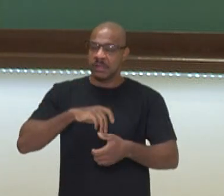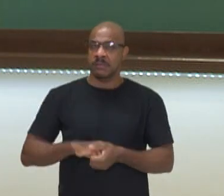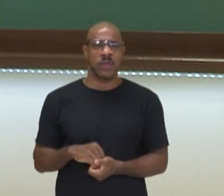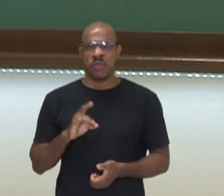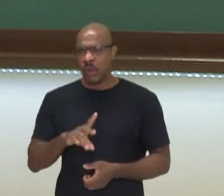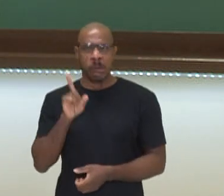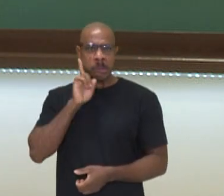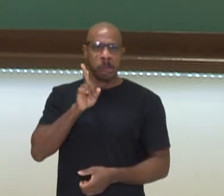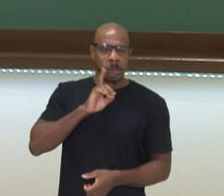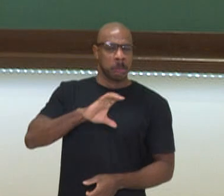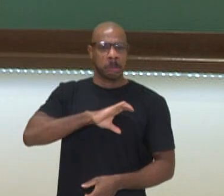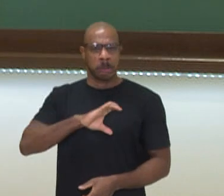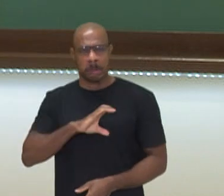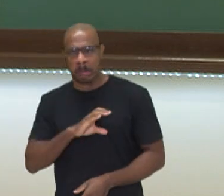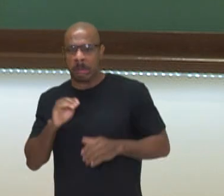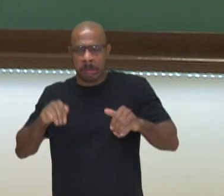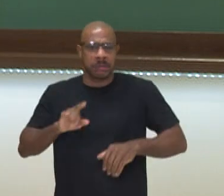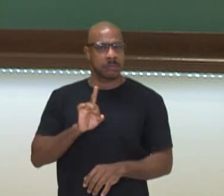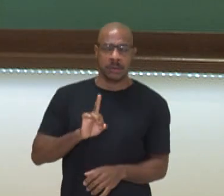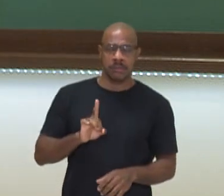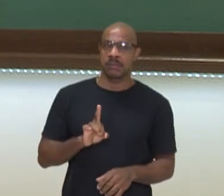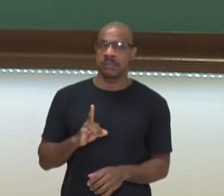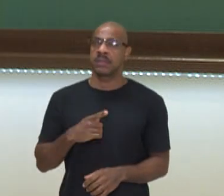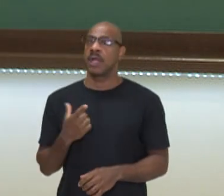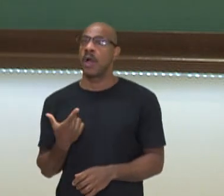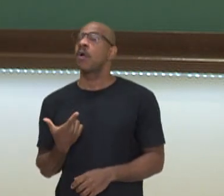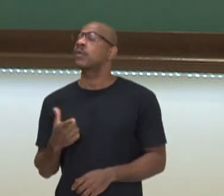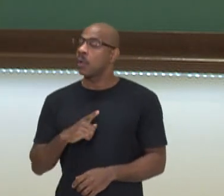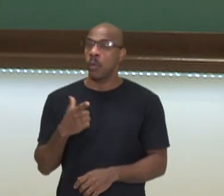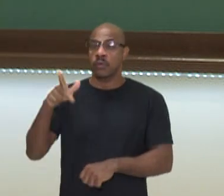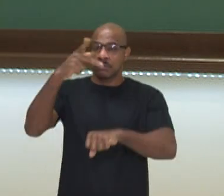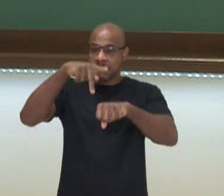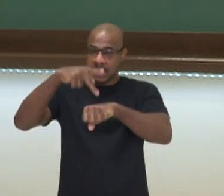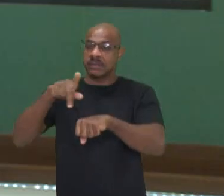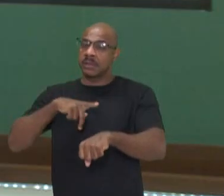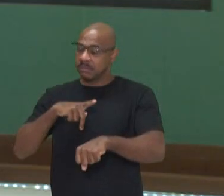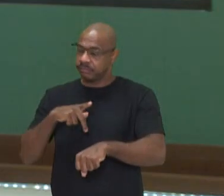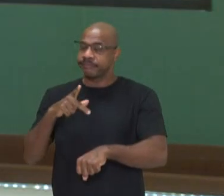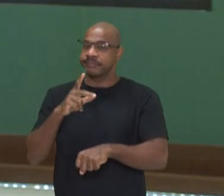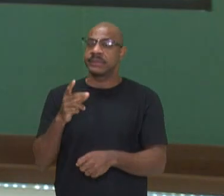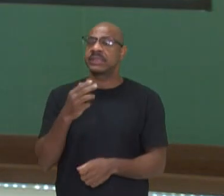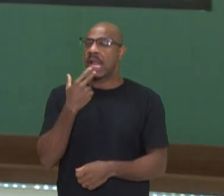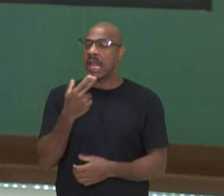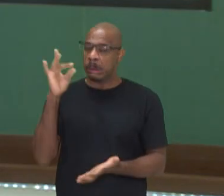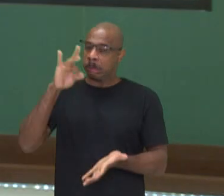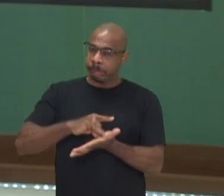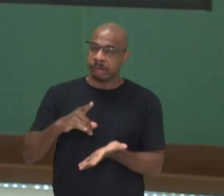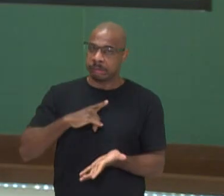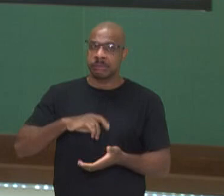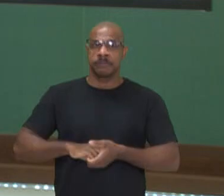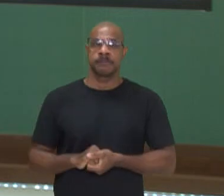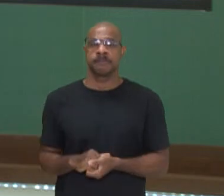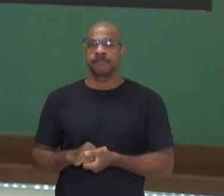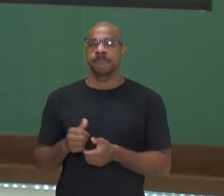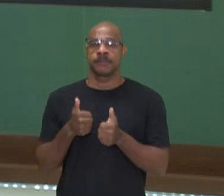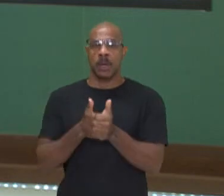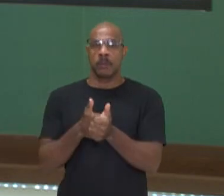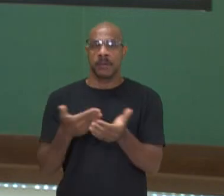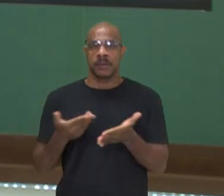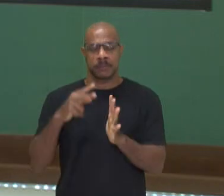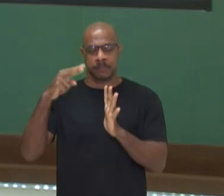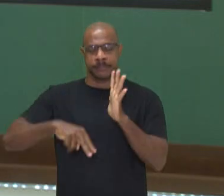mas a segunda ou a terceira, mas ela é uma das oficiais. Acompanhe a leitura aqui comigo do nosso aquecimento, do nosso